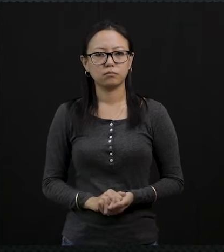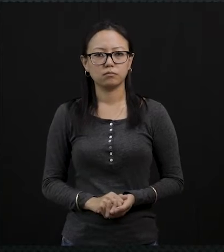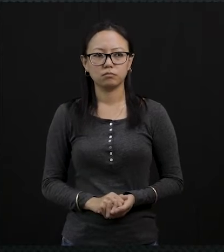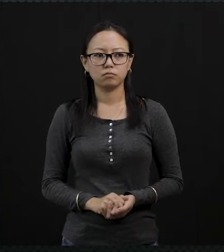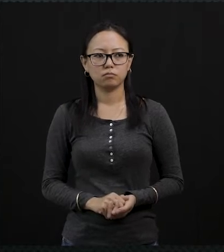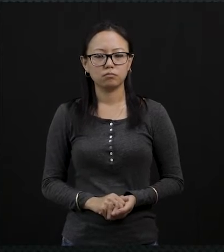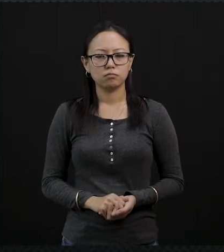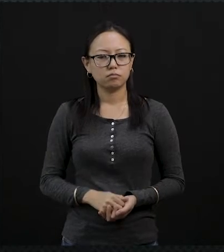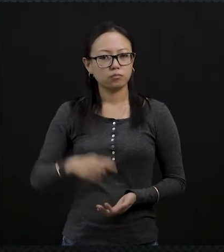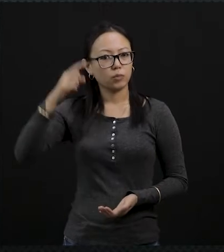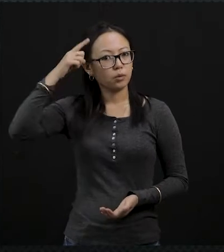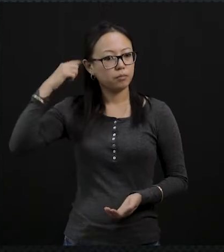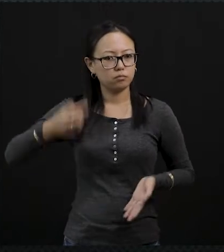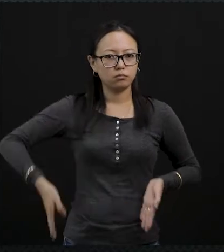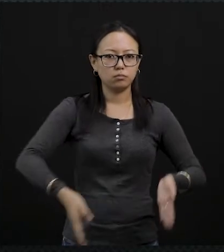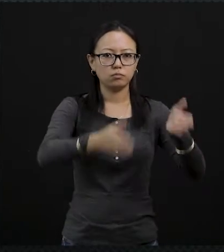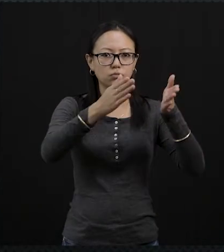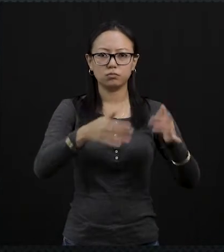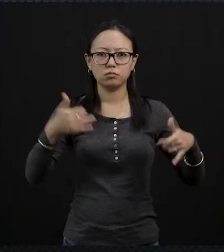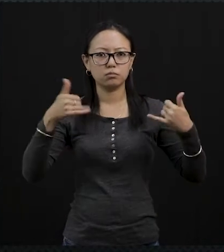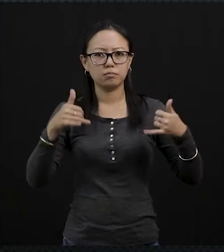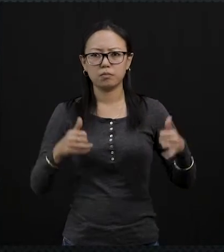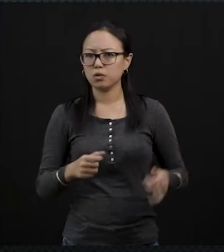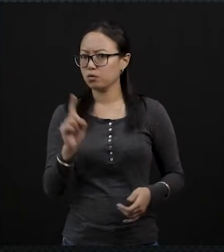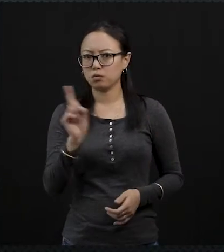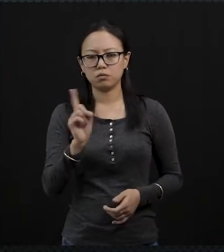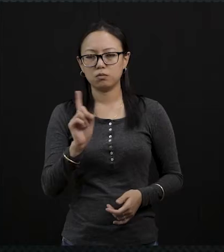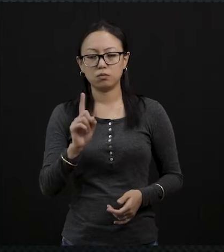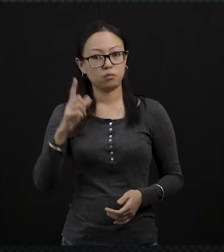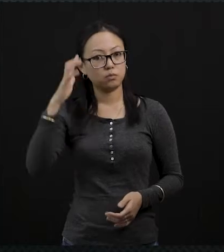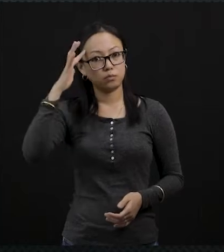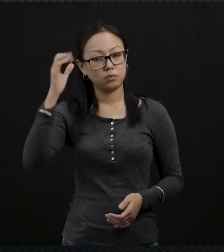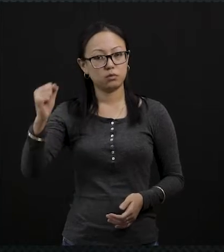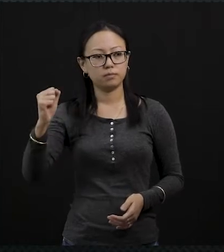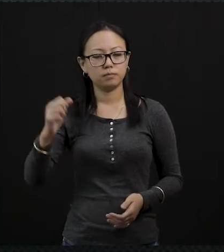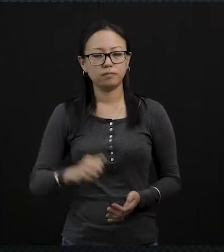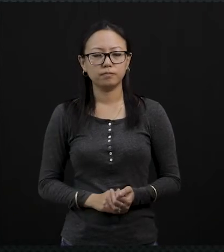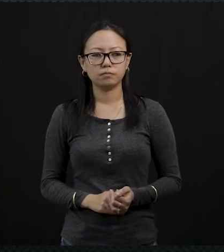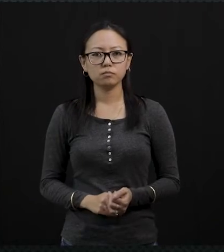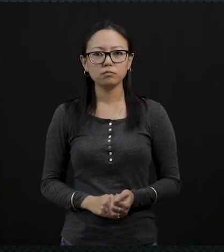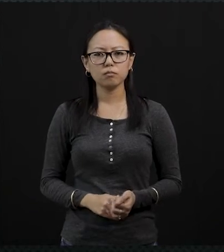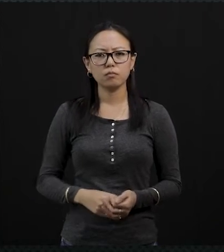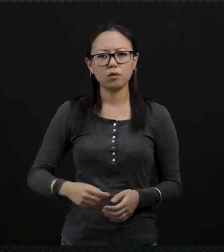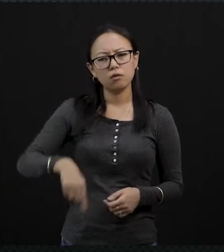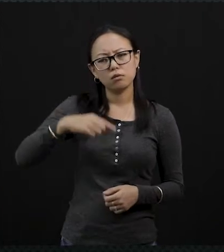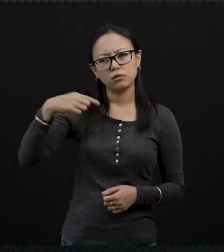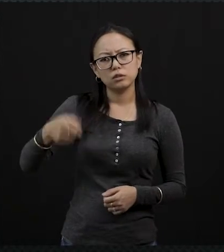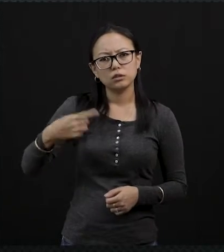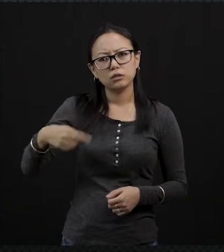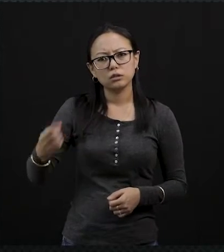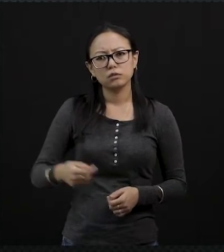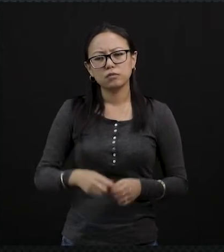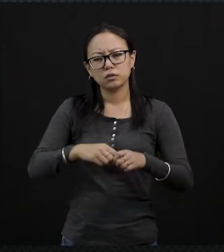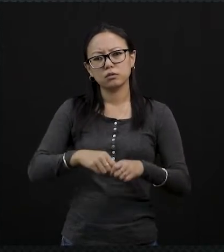road. Now students, again, every day, like we have to go to a shop or we have to